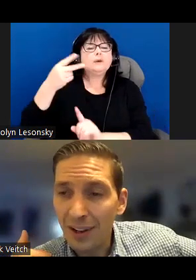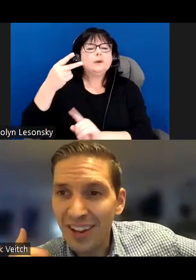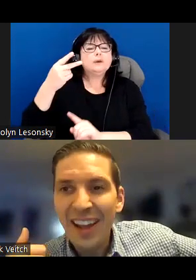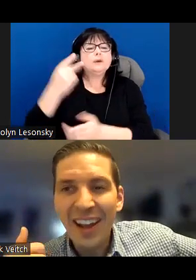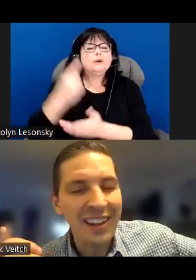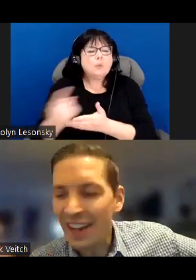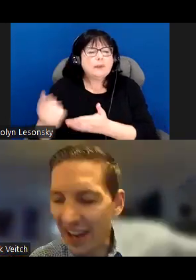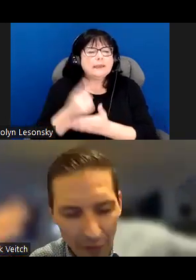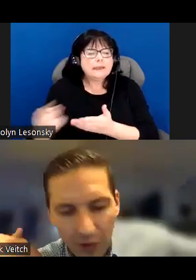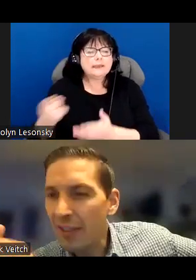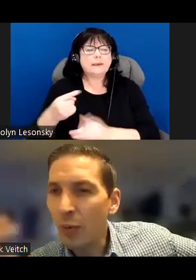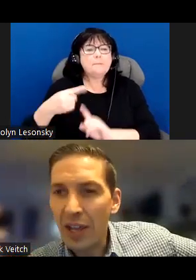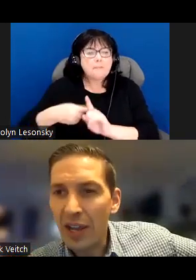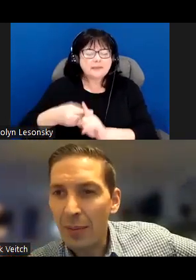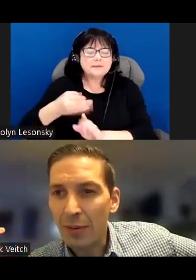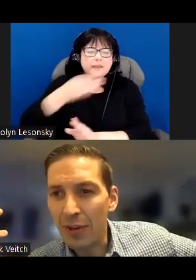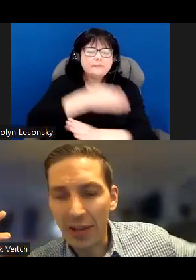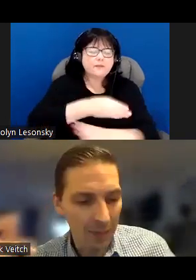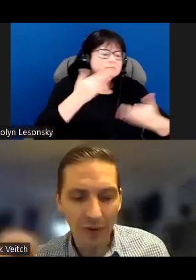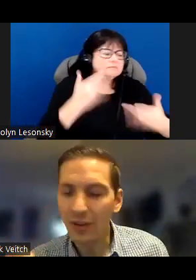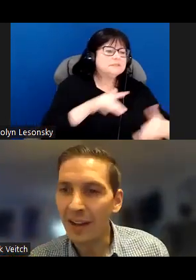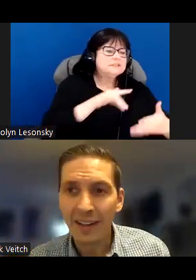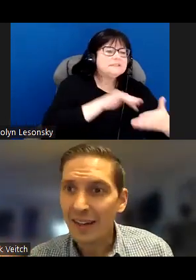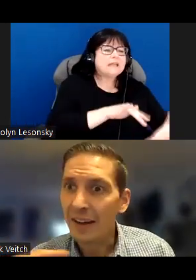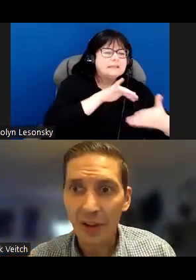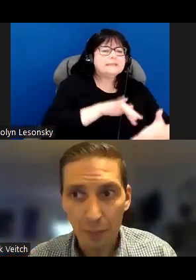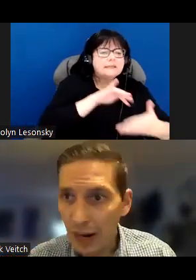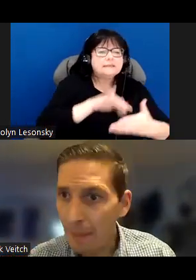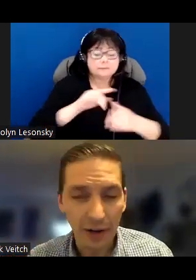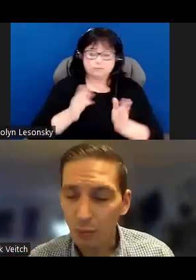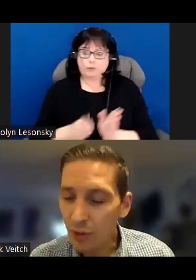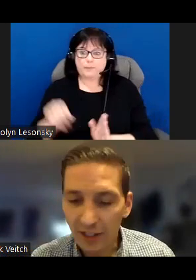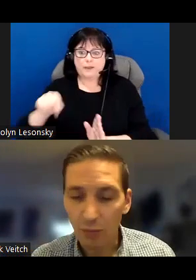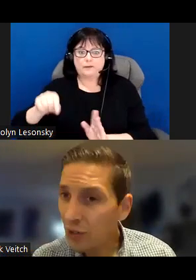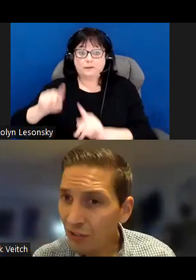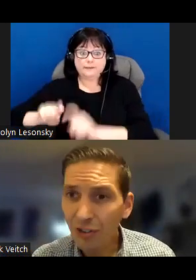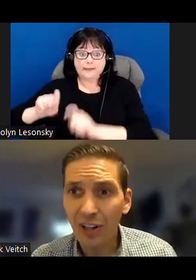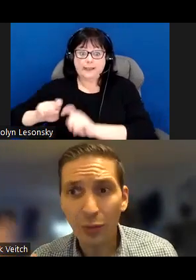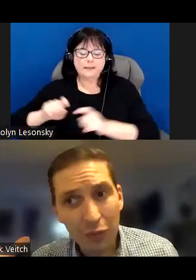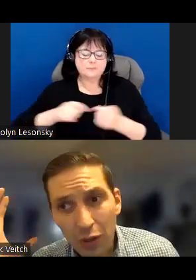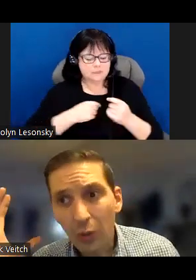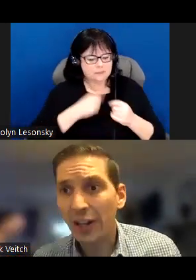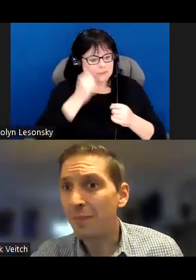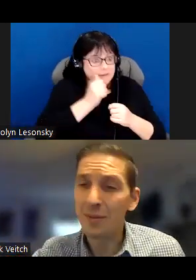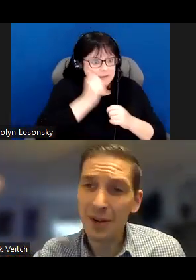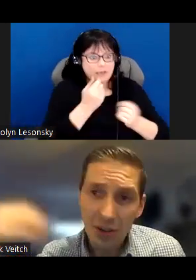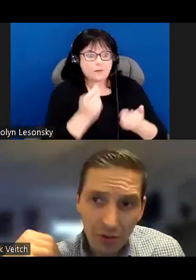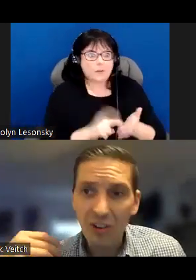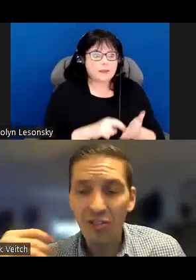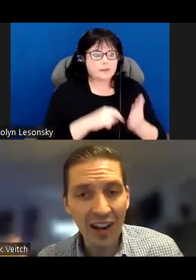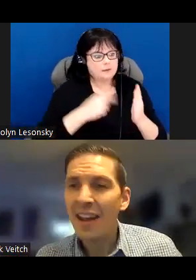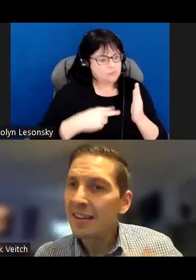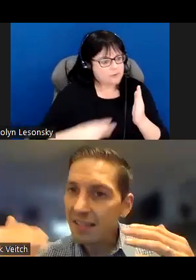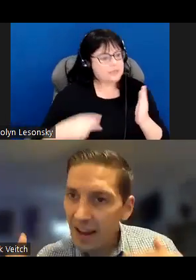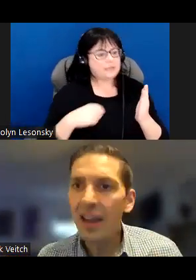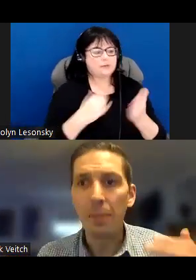exam takes place. And again, every day they're waking up and they're thinking about, okay, I've got to prep, I got to read, I got to research, I got to review, I got to come back to my